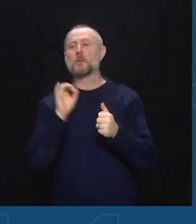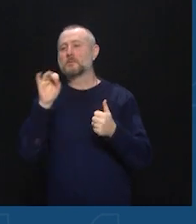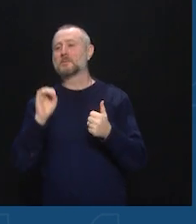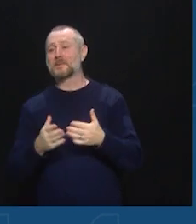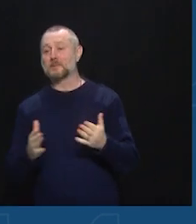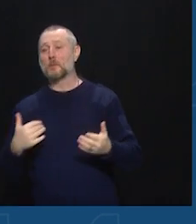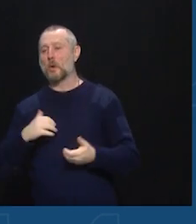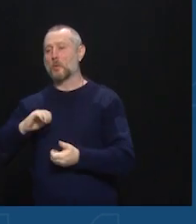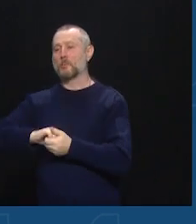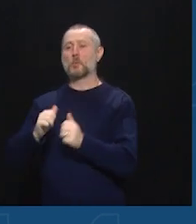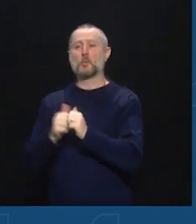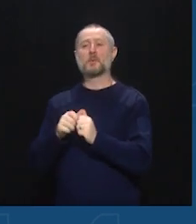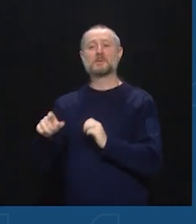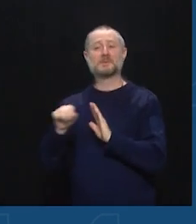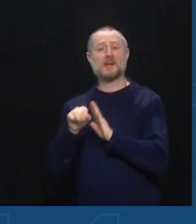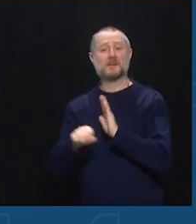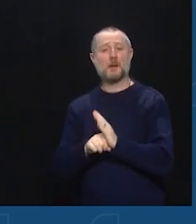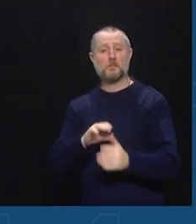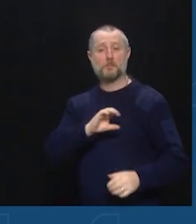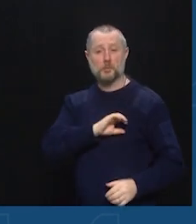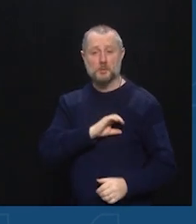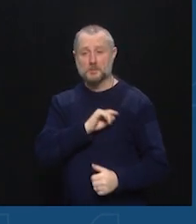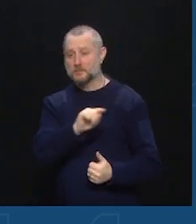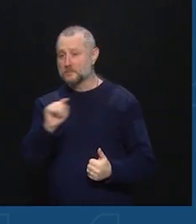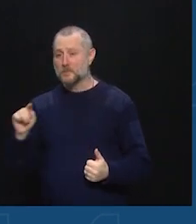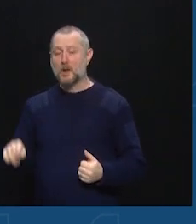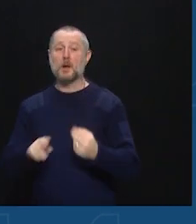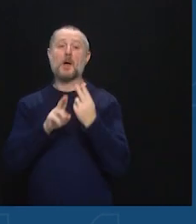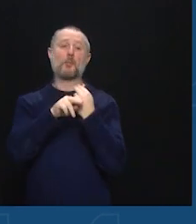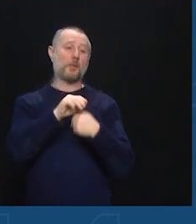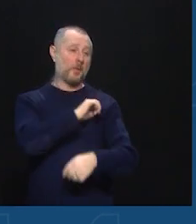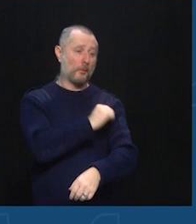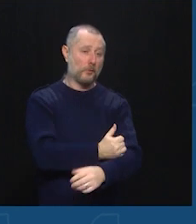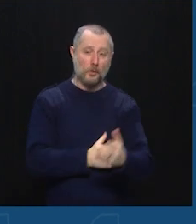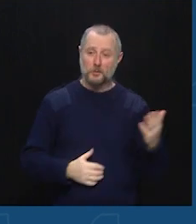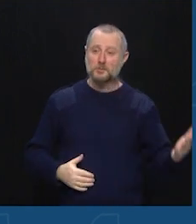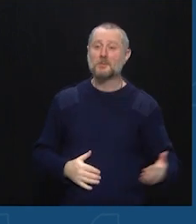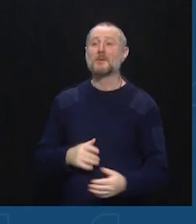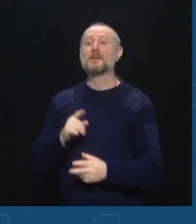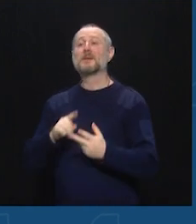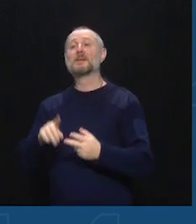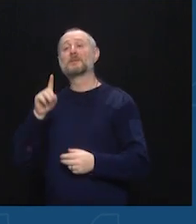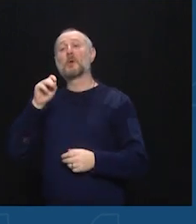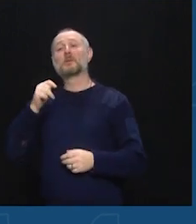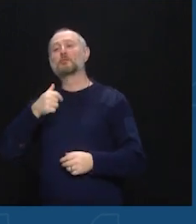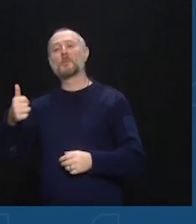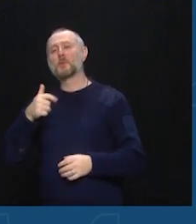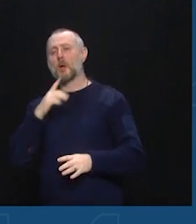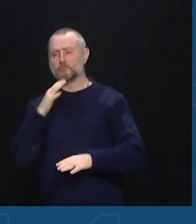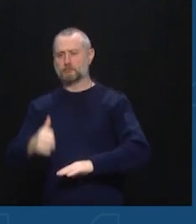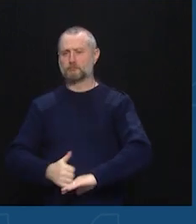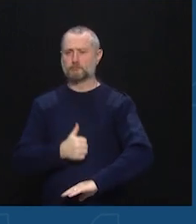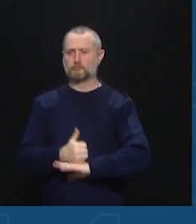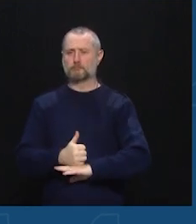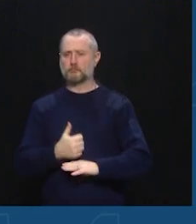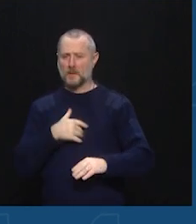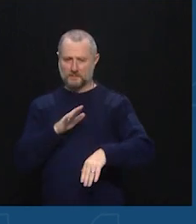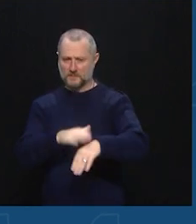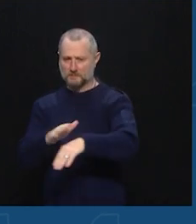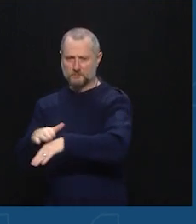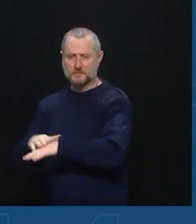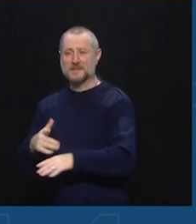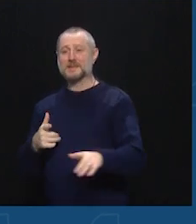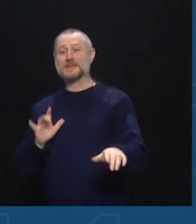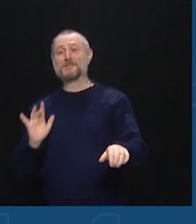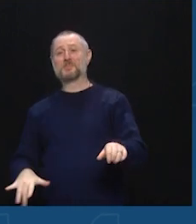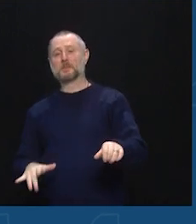as I said, and the Thruway Authority. DOT has implemented a 45-mile-an-hour advisory speed limit for